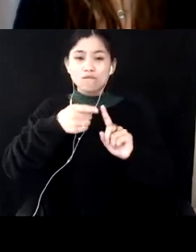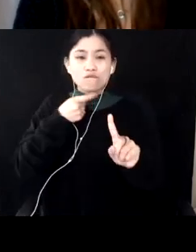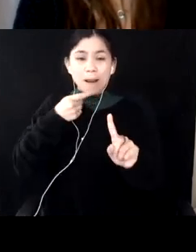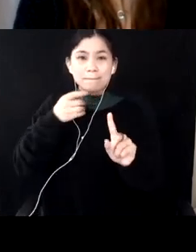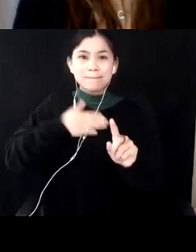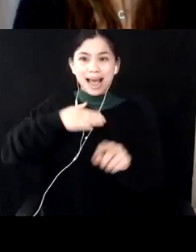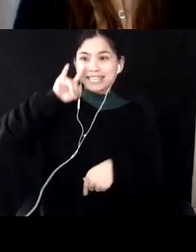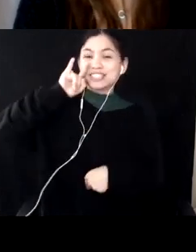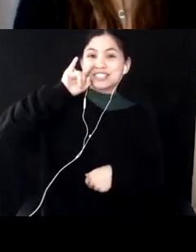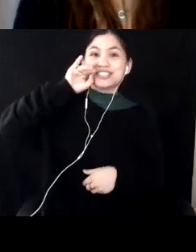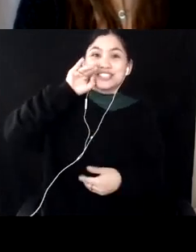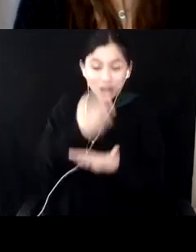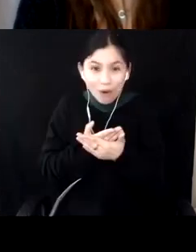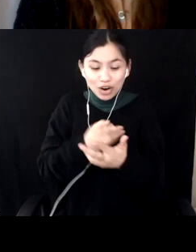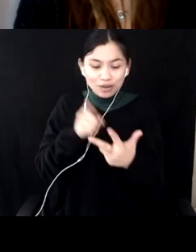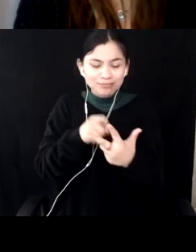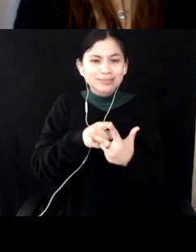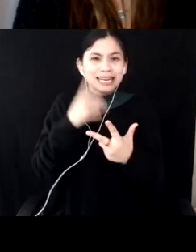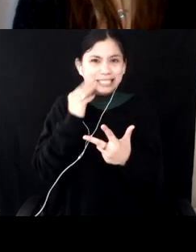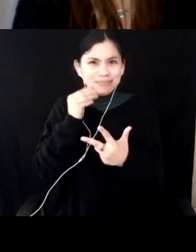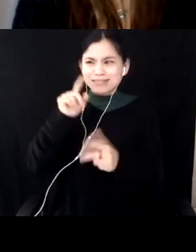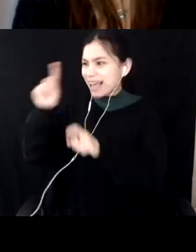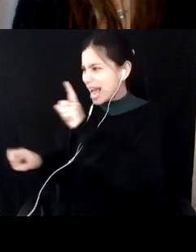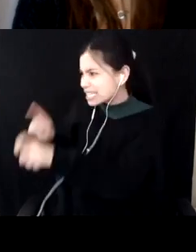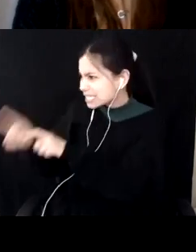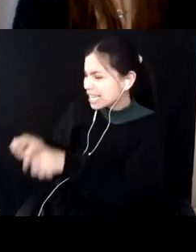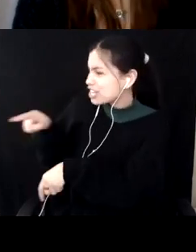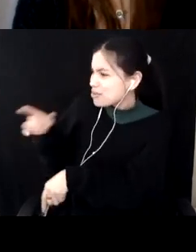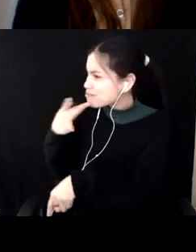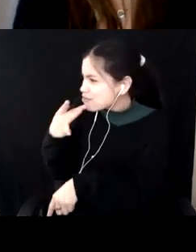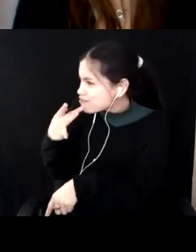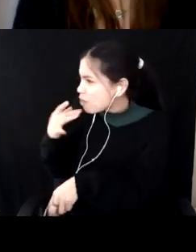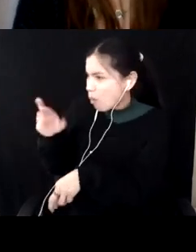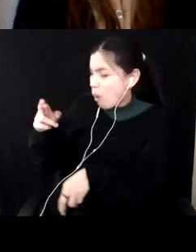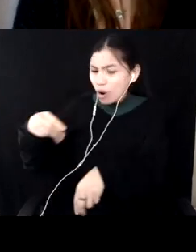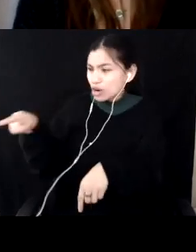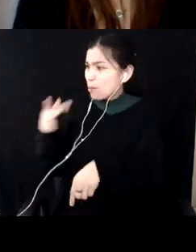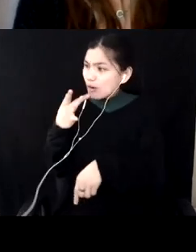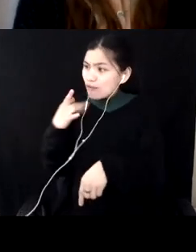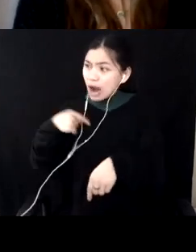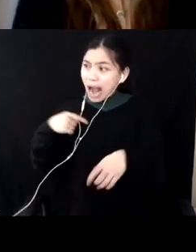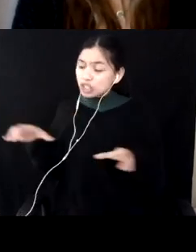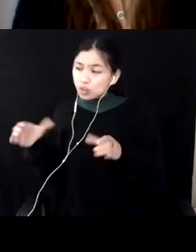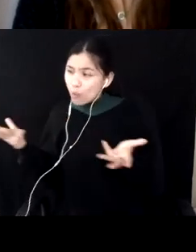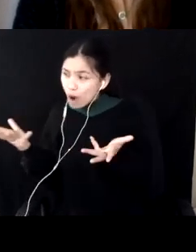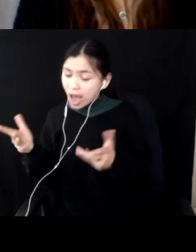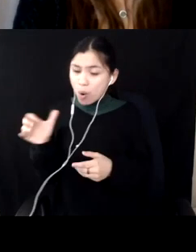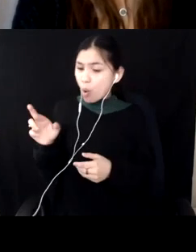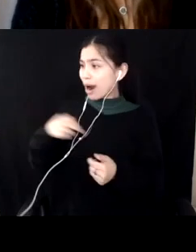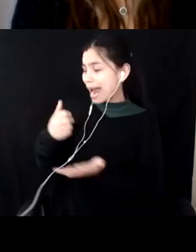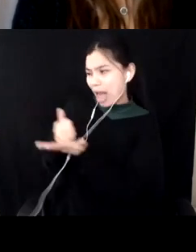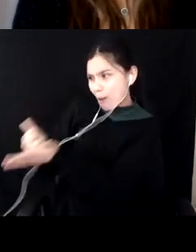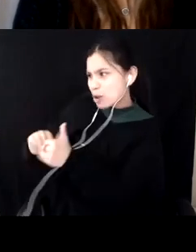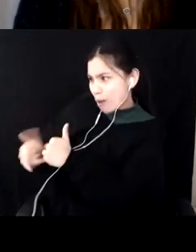daughter experience, asking her what she would want me to do. How can I help her? And she